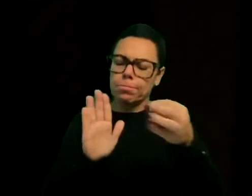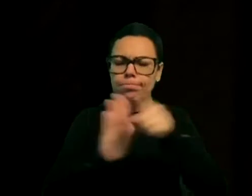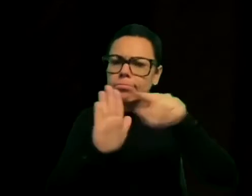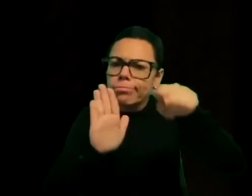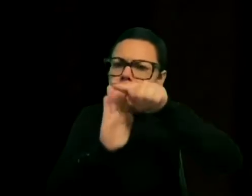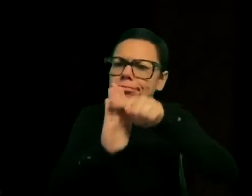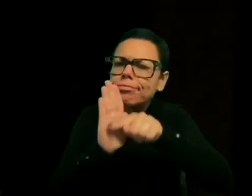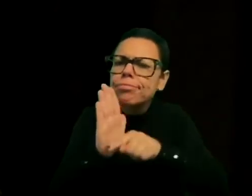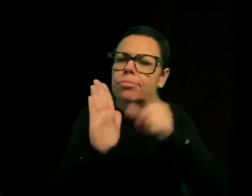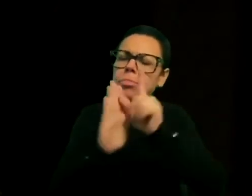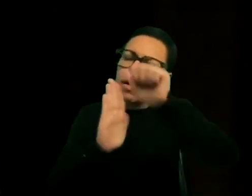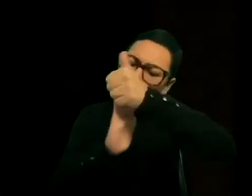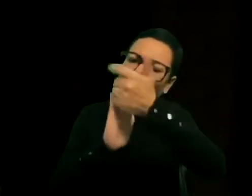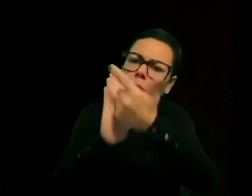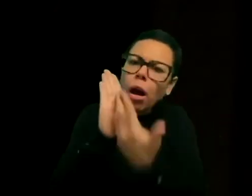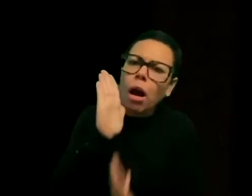procurement